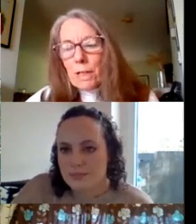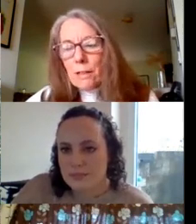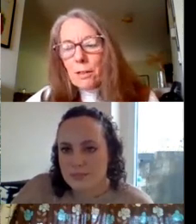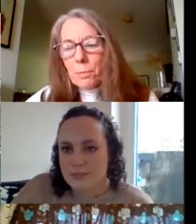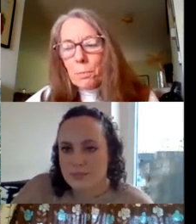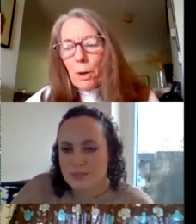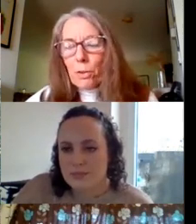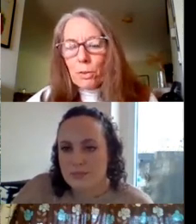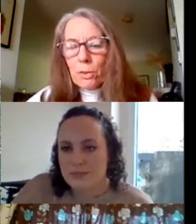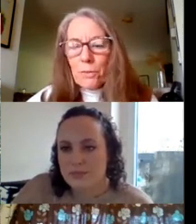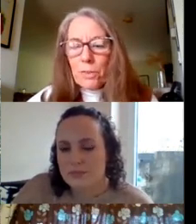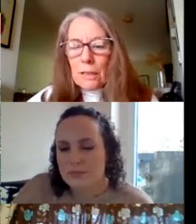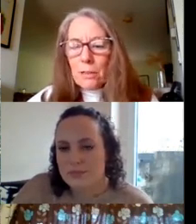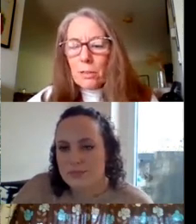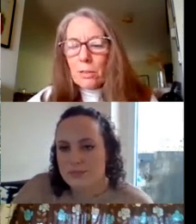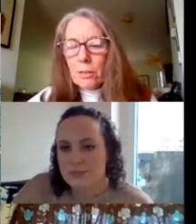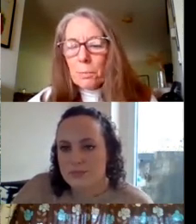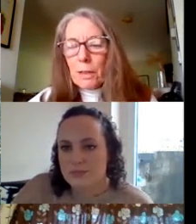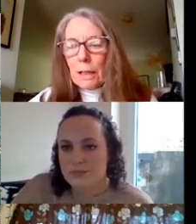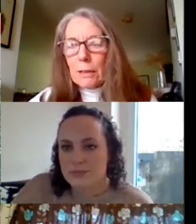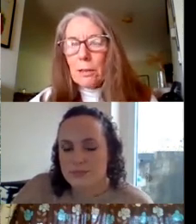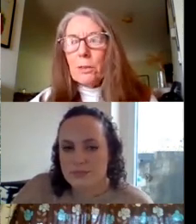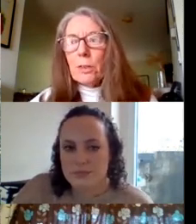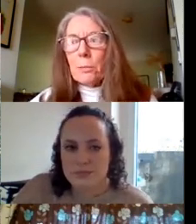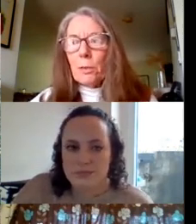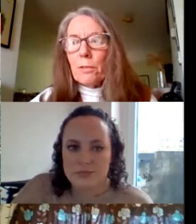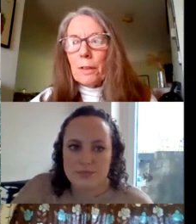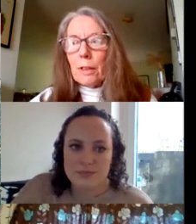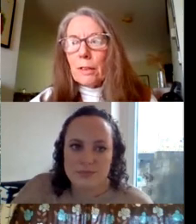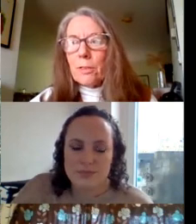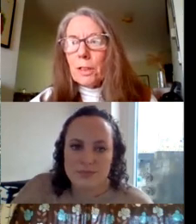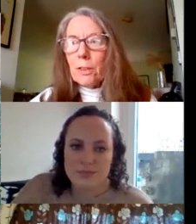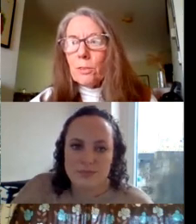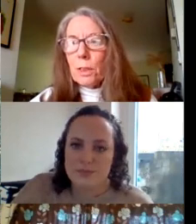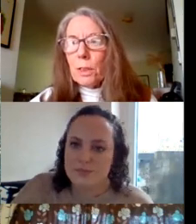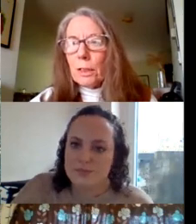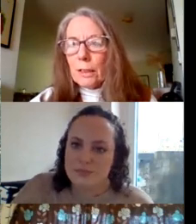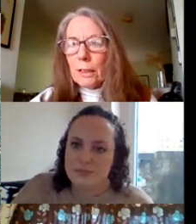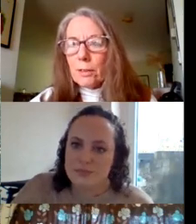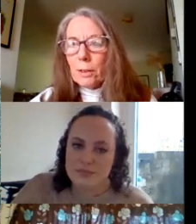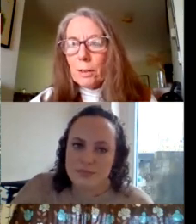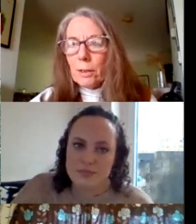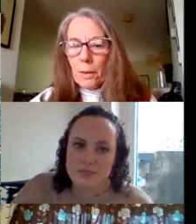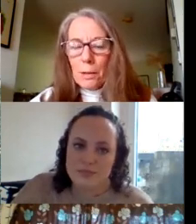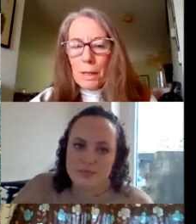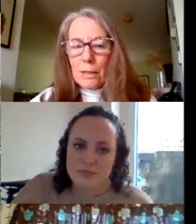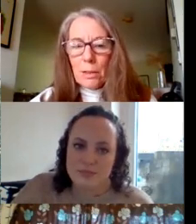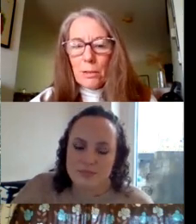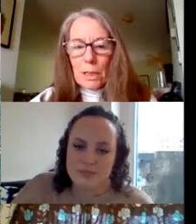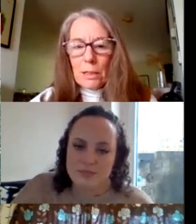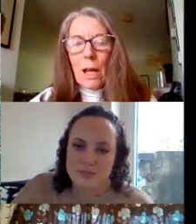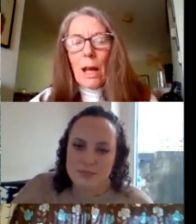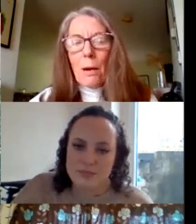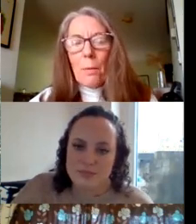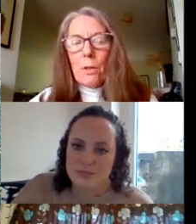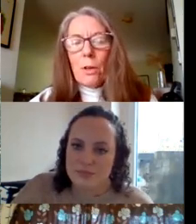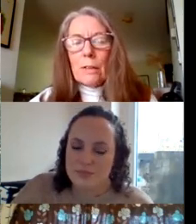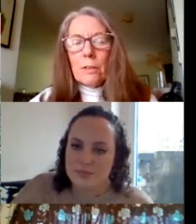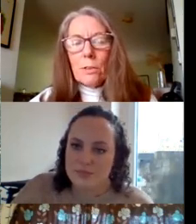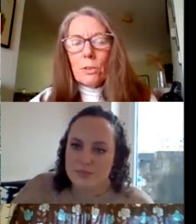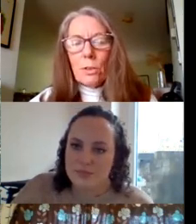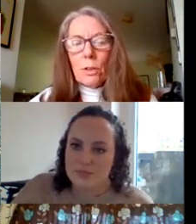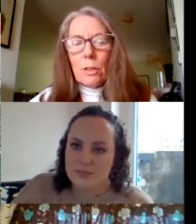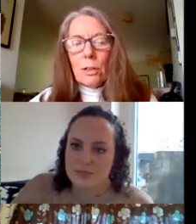almost the reader's portions of sentences, but the language is absolutely fantastic. It's an amazing read. We're